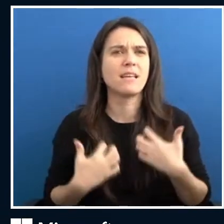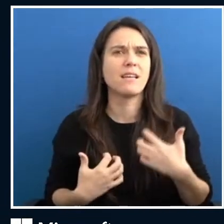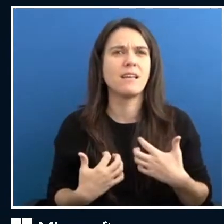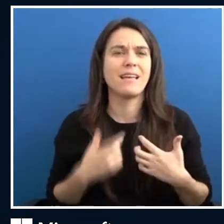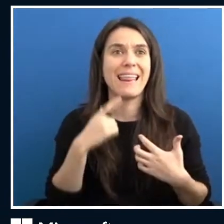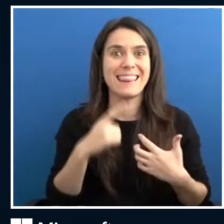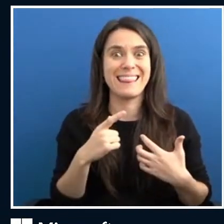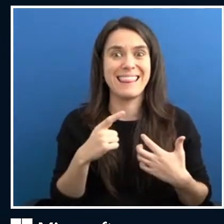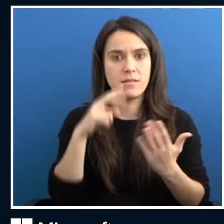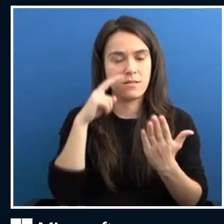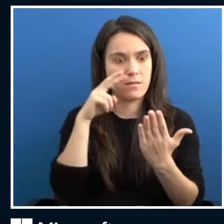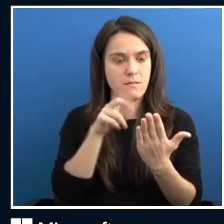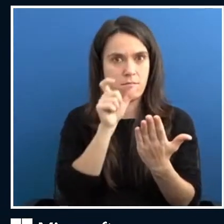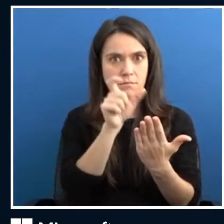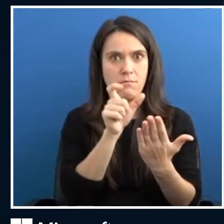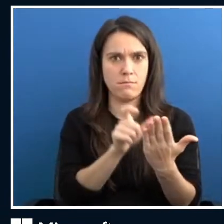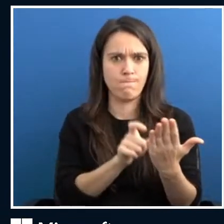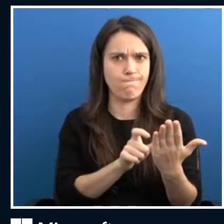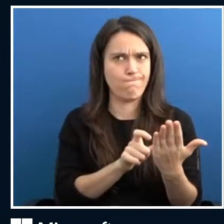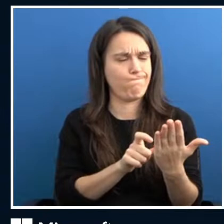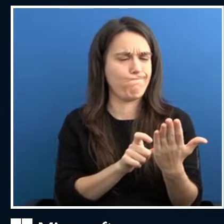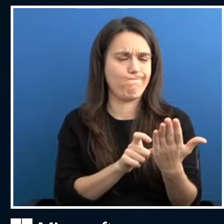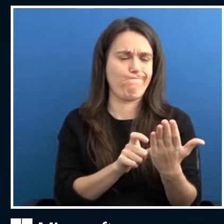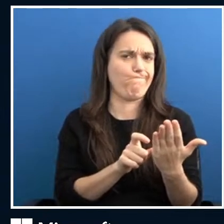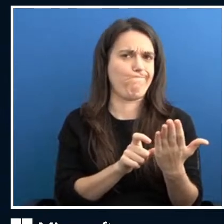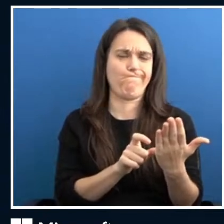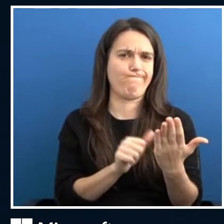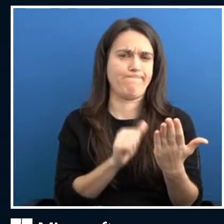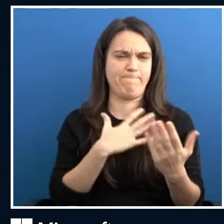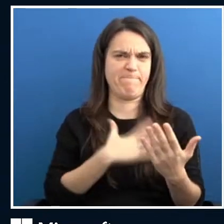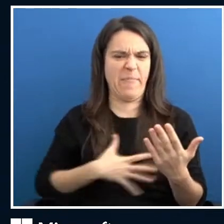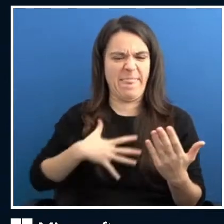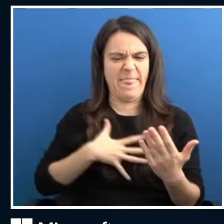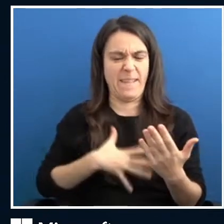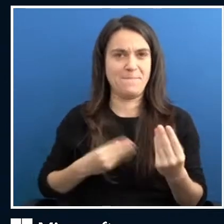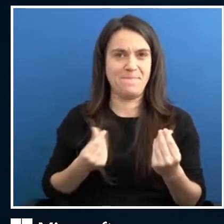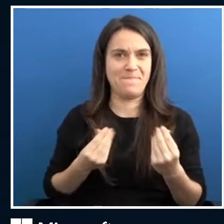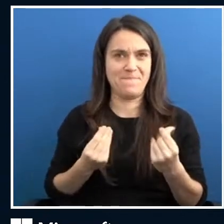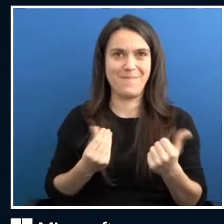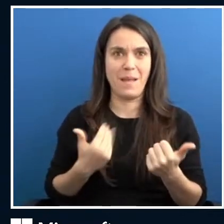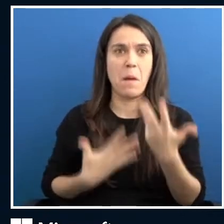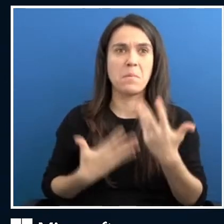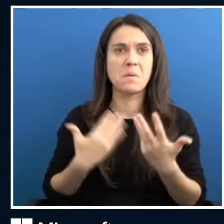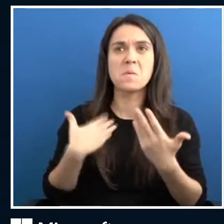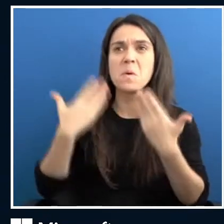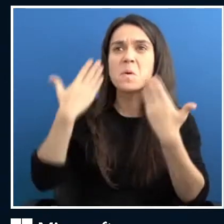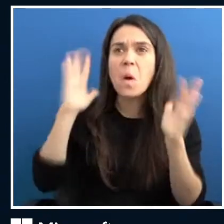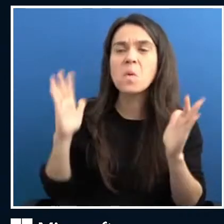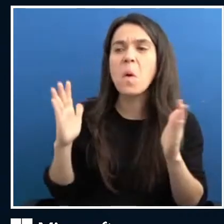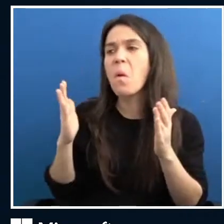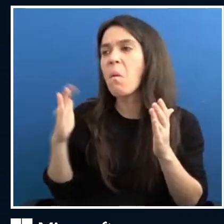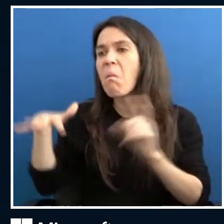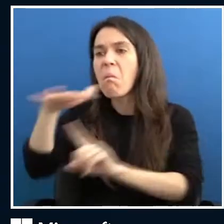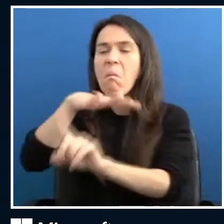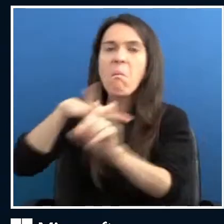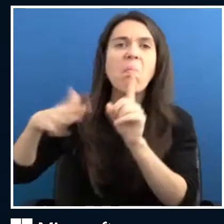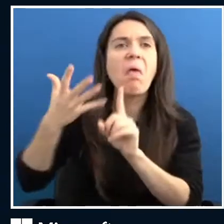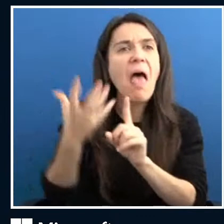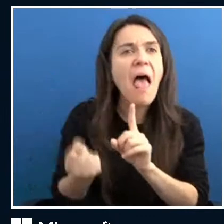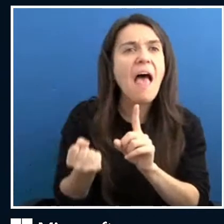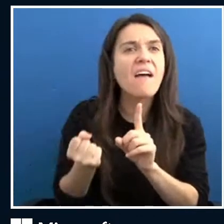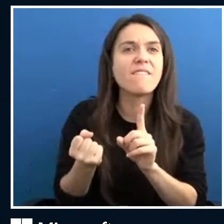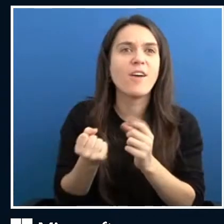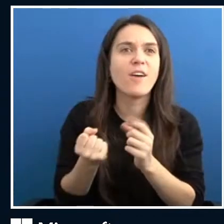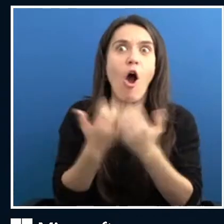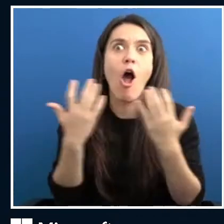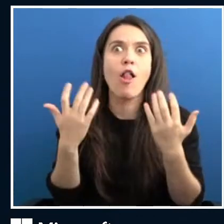bit more. I think sometimes if you don't necessarily know things are happening, or you're not, you know what, like none of us get it right all the time,